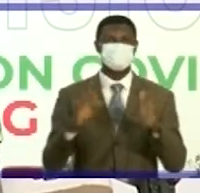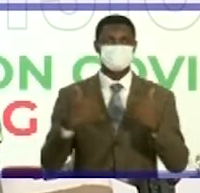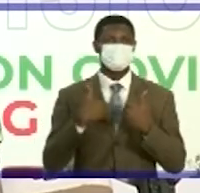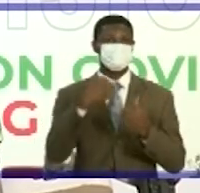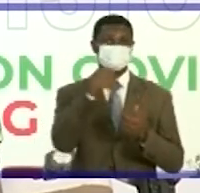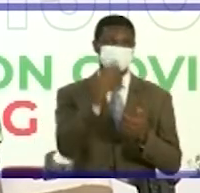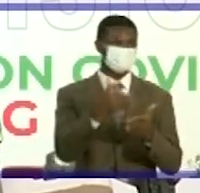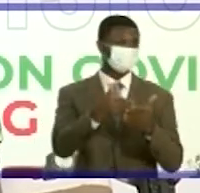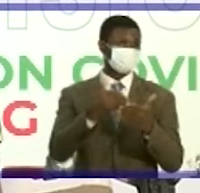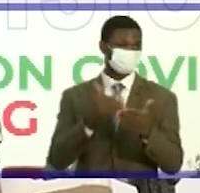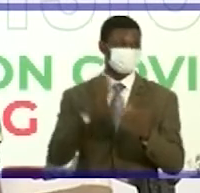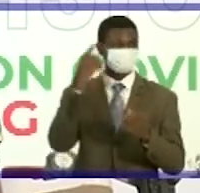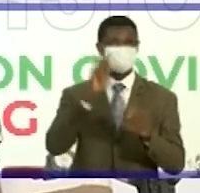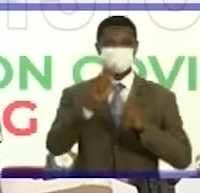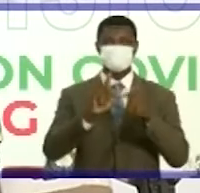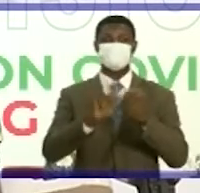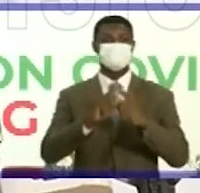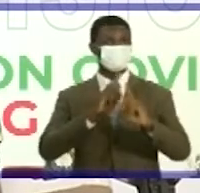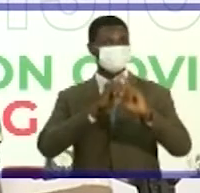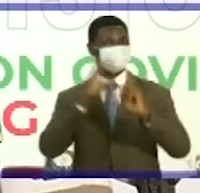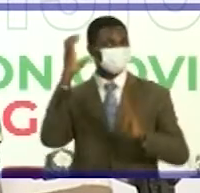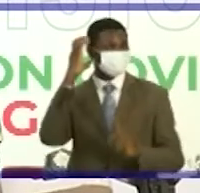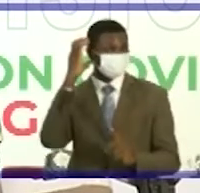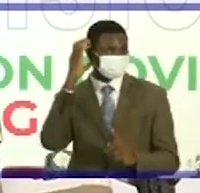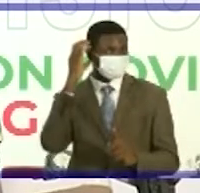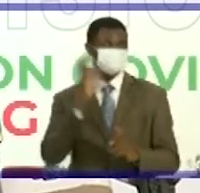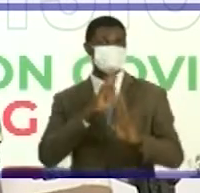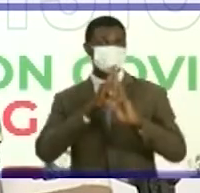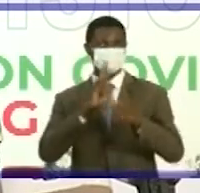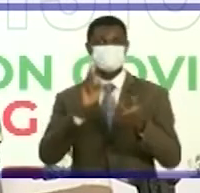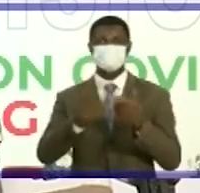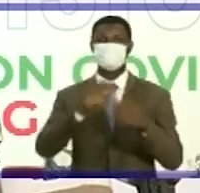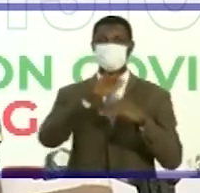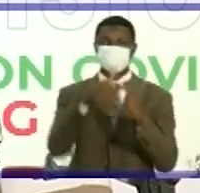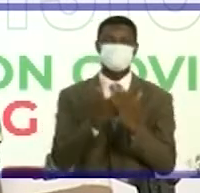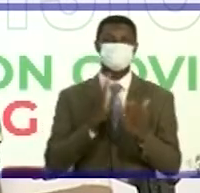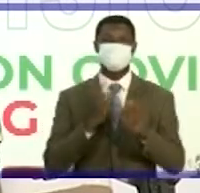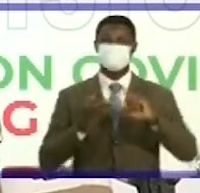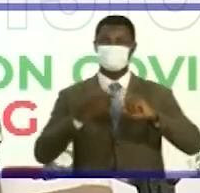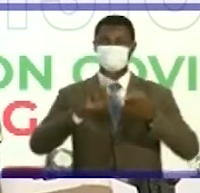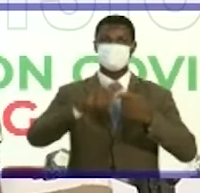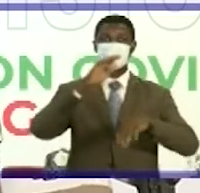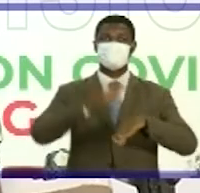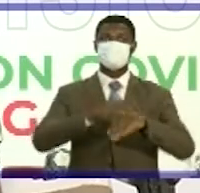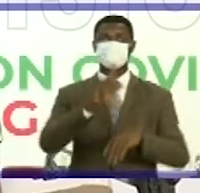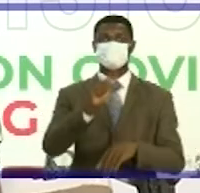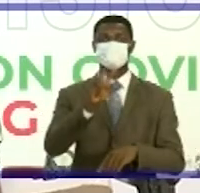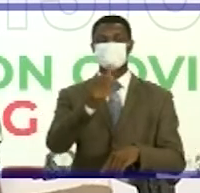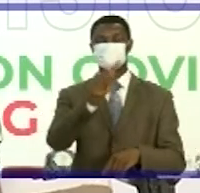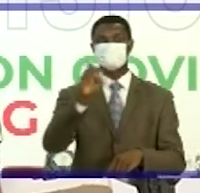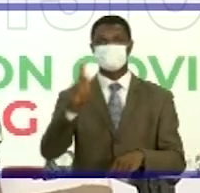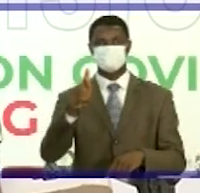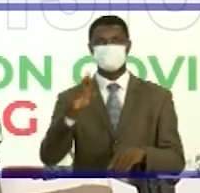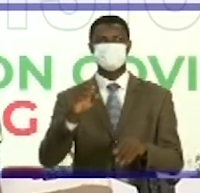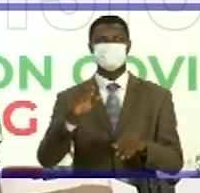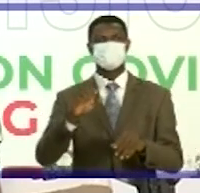hear and to respond to all those my friends on Twitter and other social media platforms